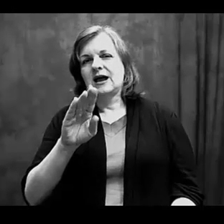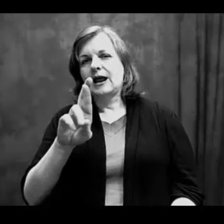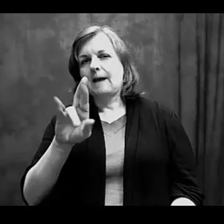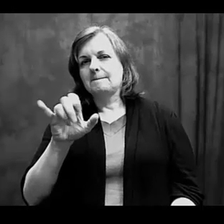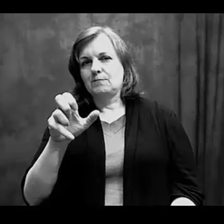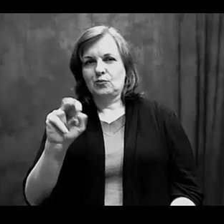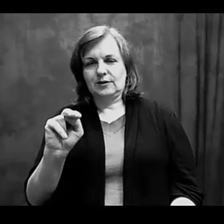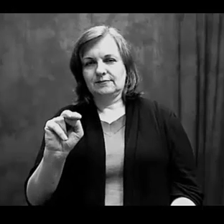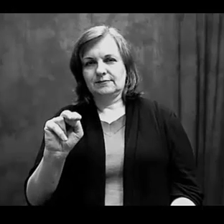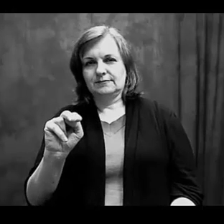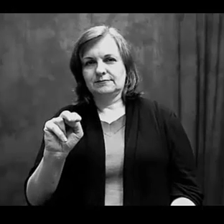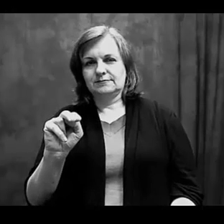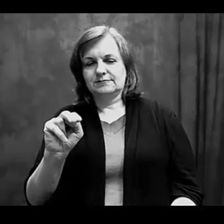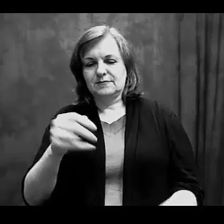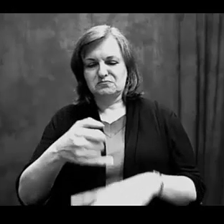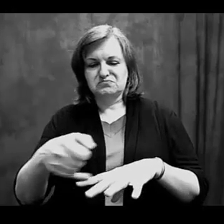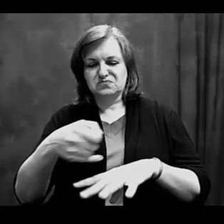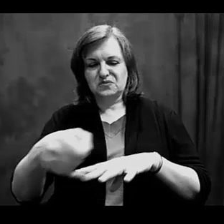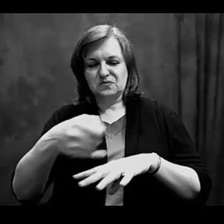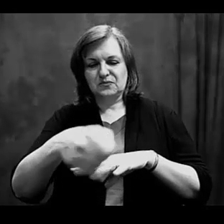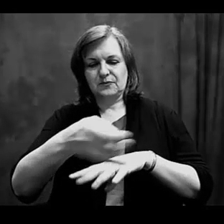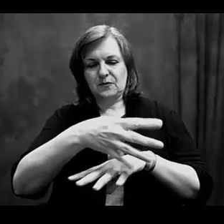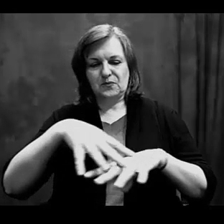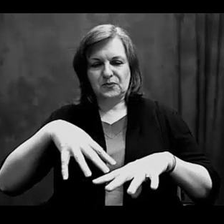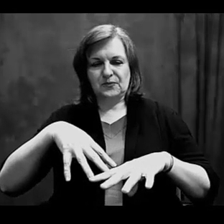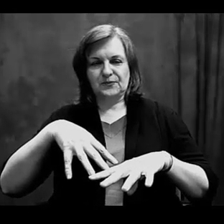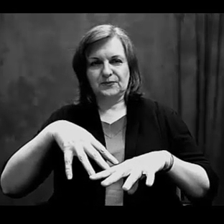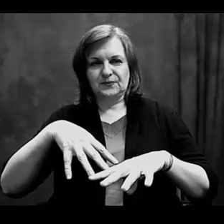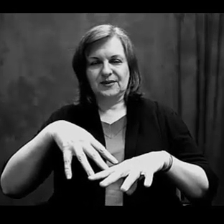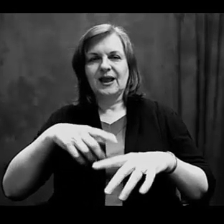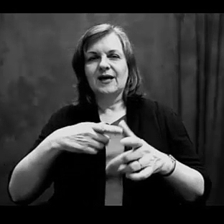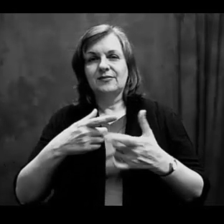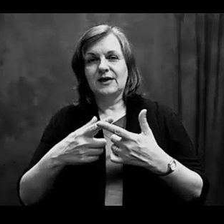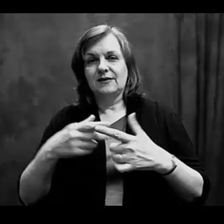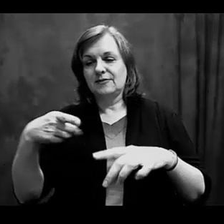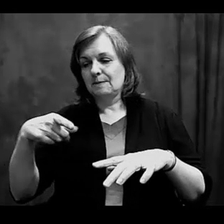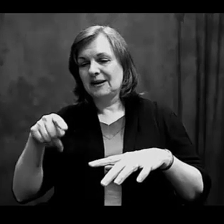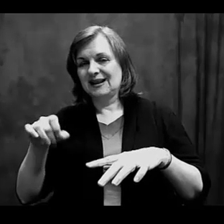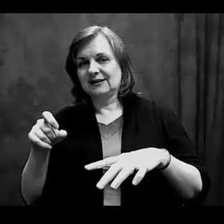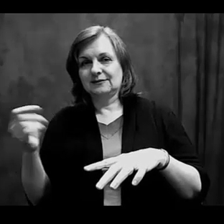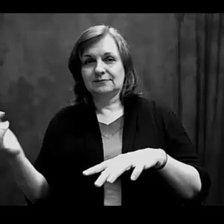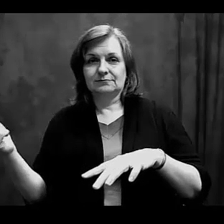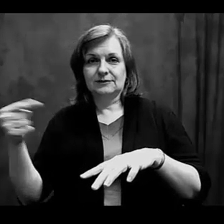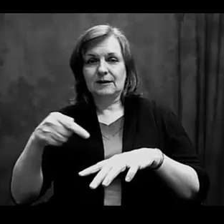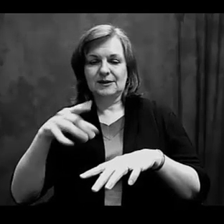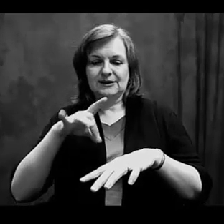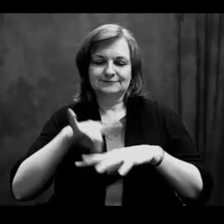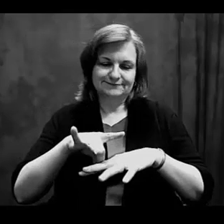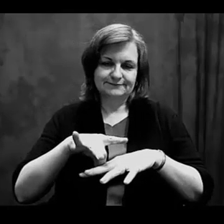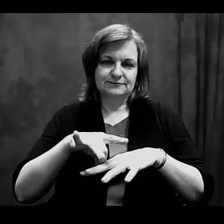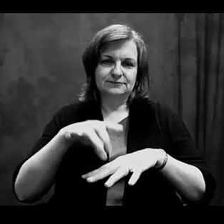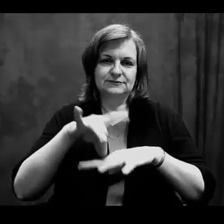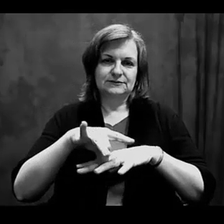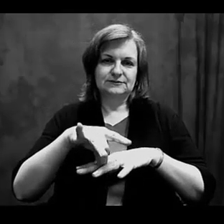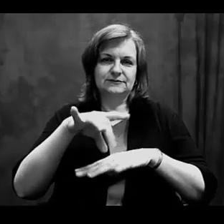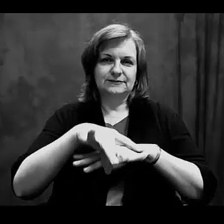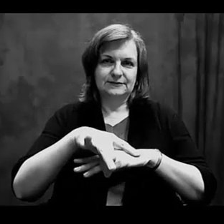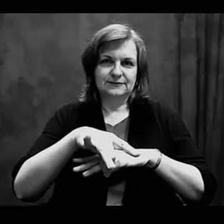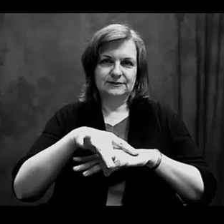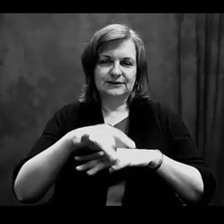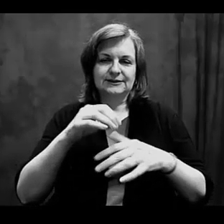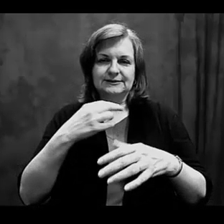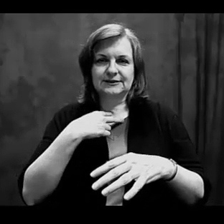this fibrin that's going to essentially be the framework onto